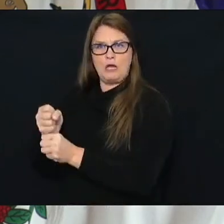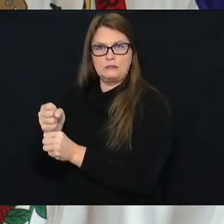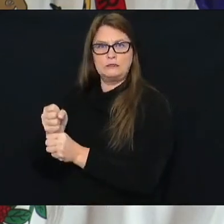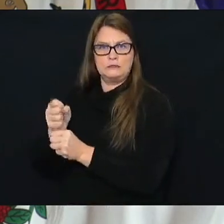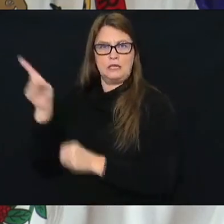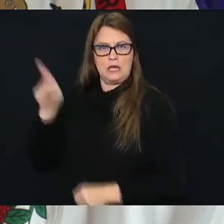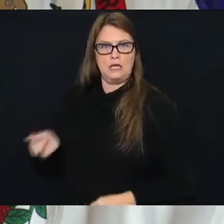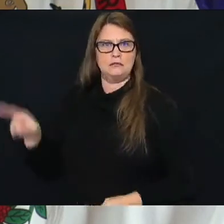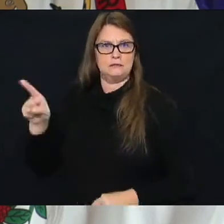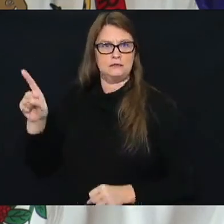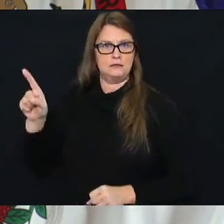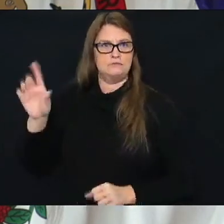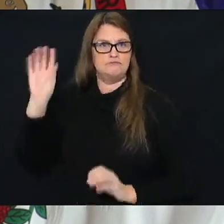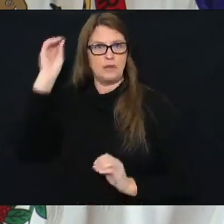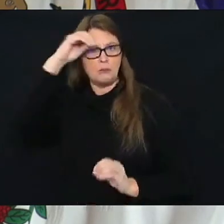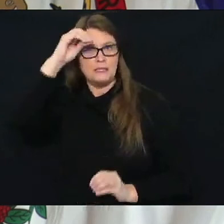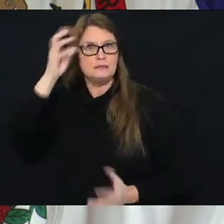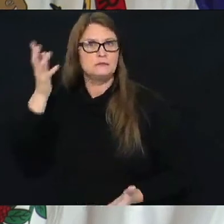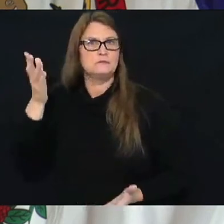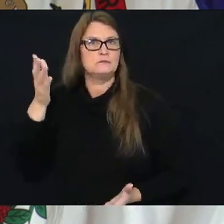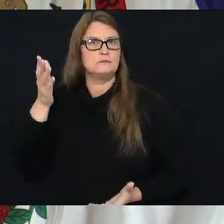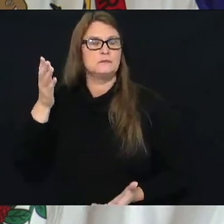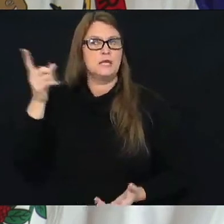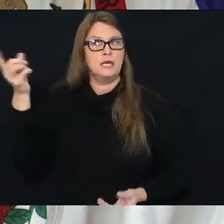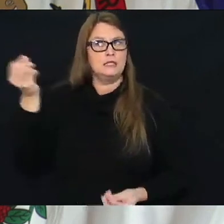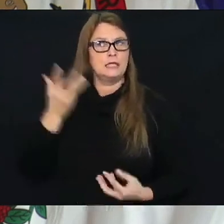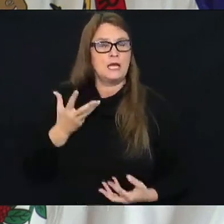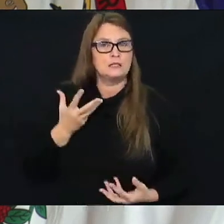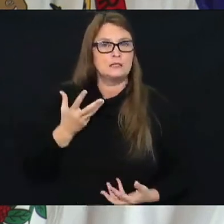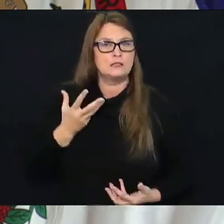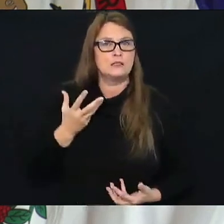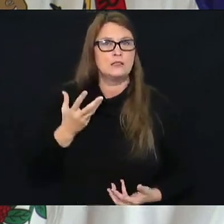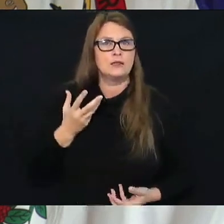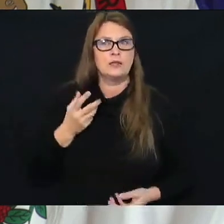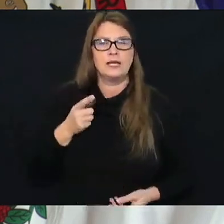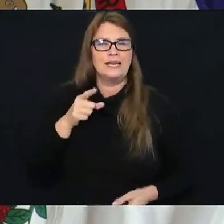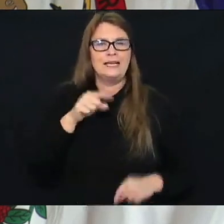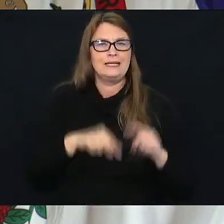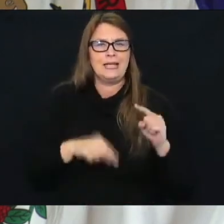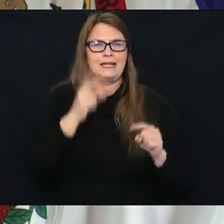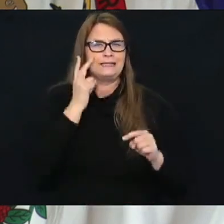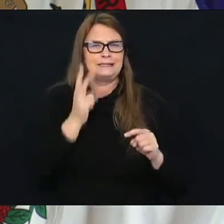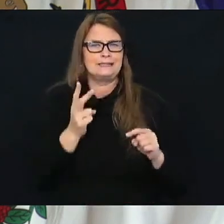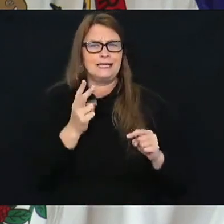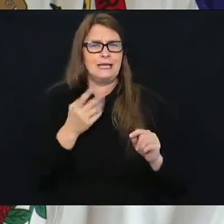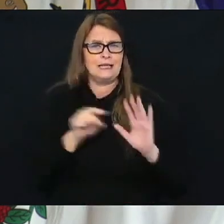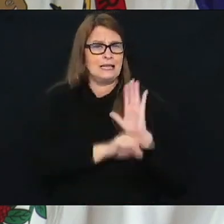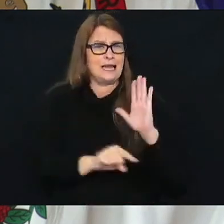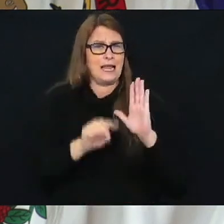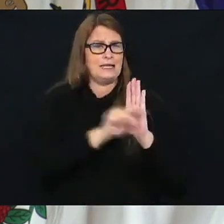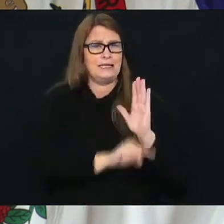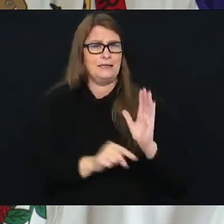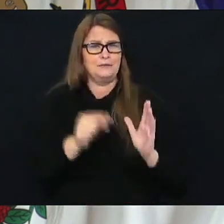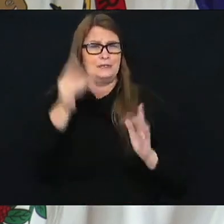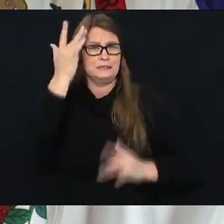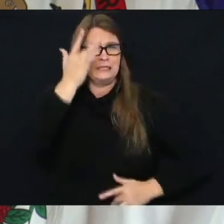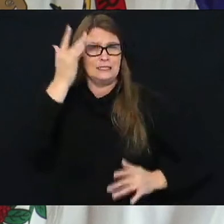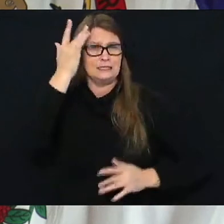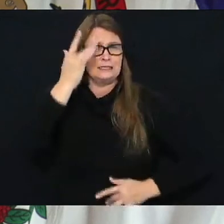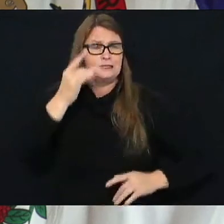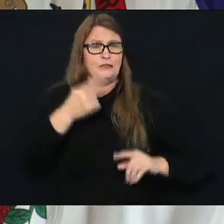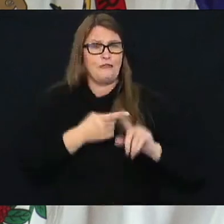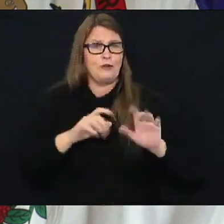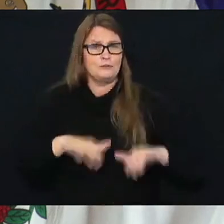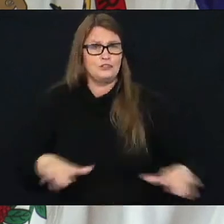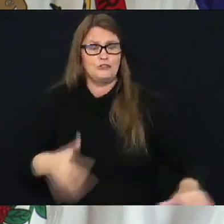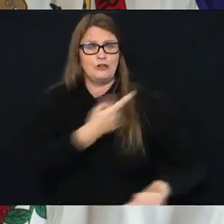you know, he tells us he can't see where there's many adverse side effects from getting our kids vaccinated